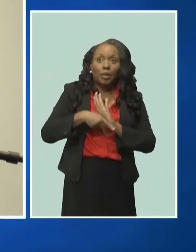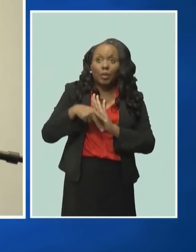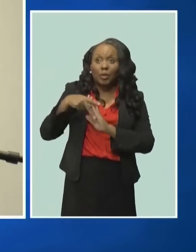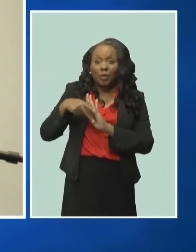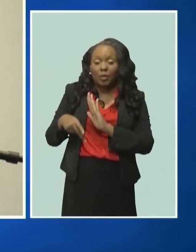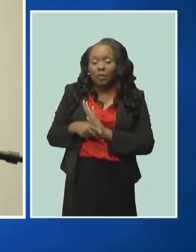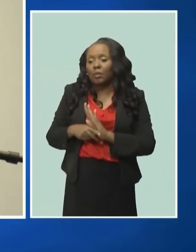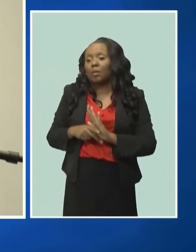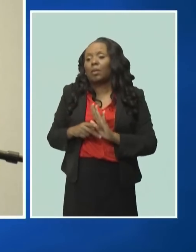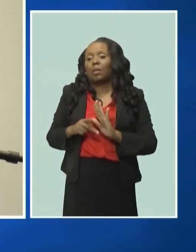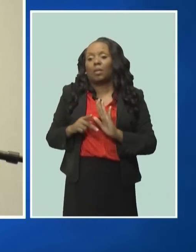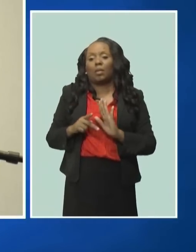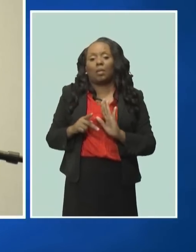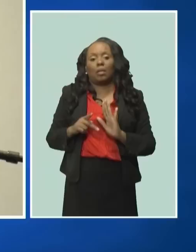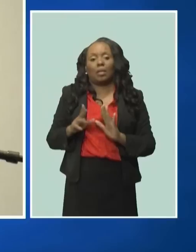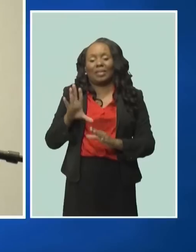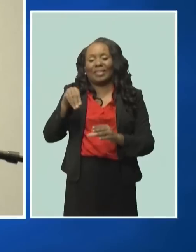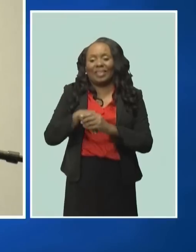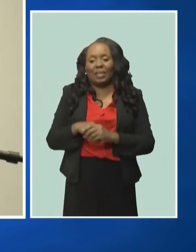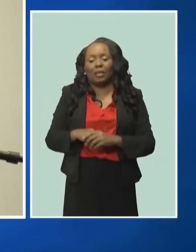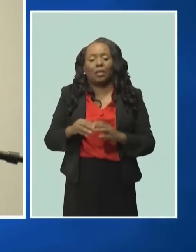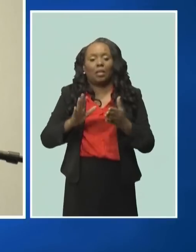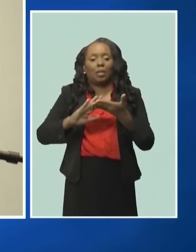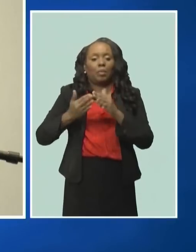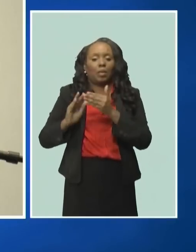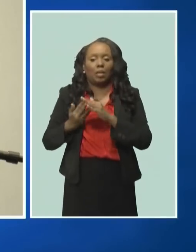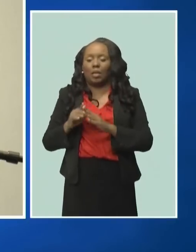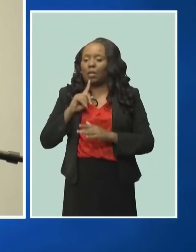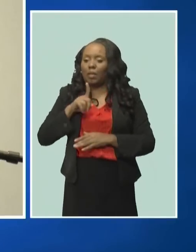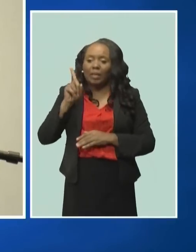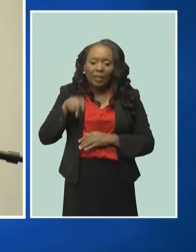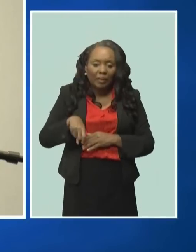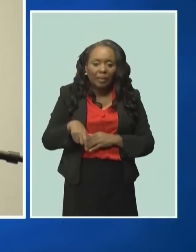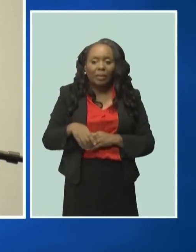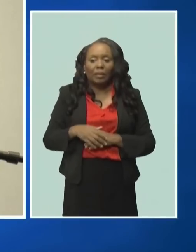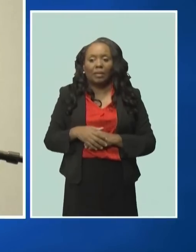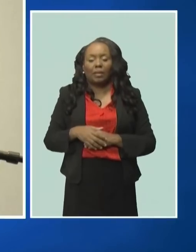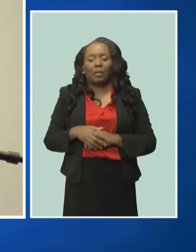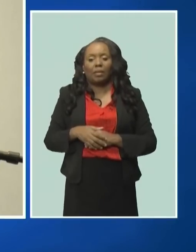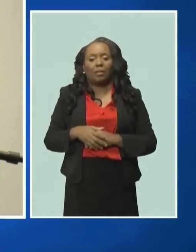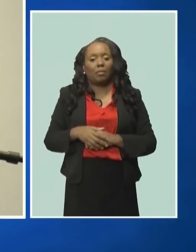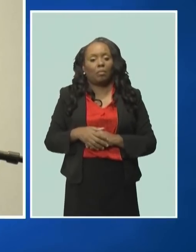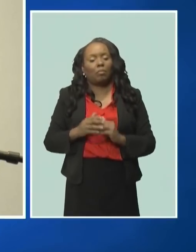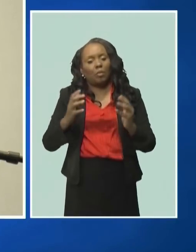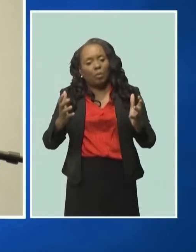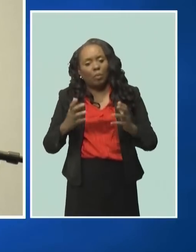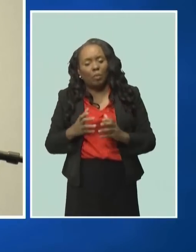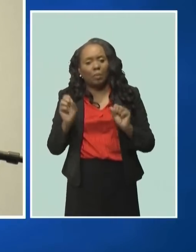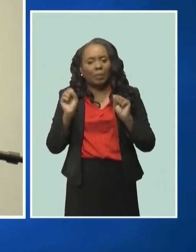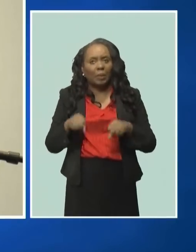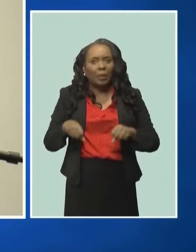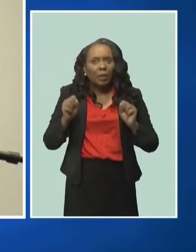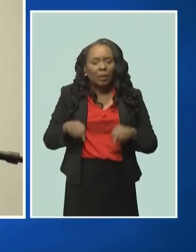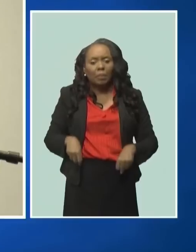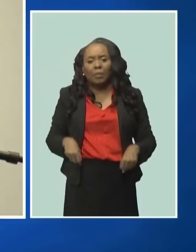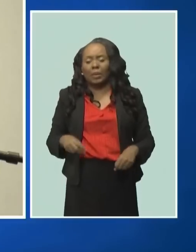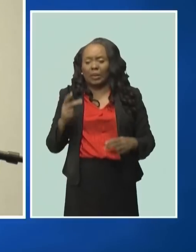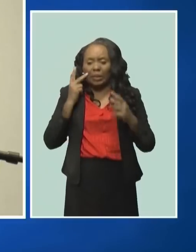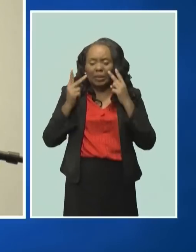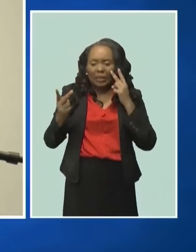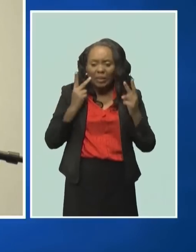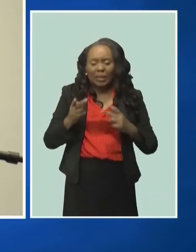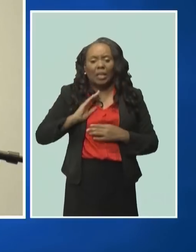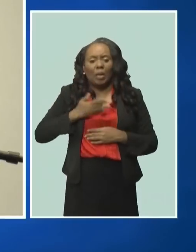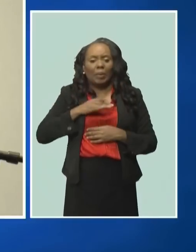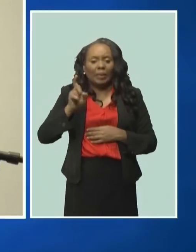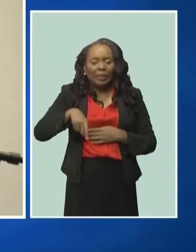directly, one, within communities that need them the most, and that we are able to address the real needs and concerns